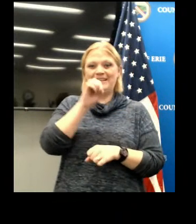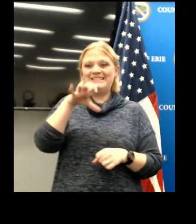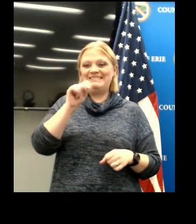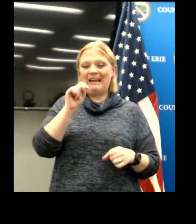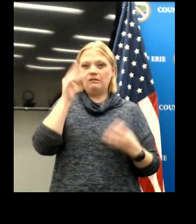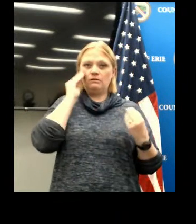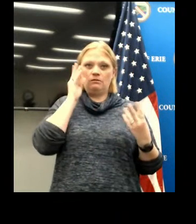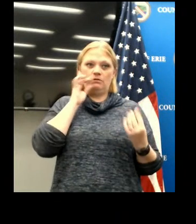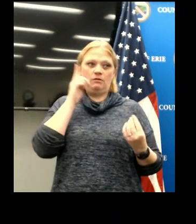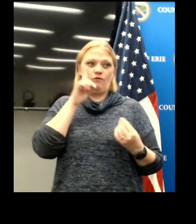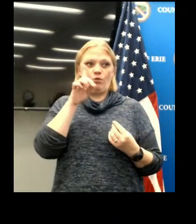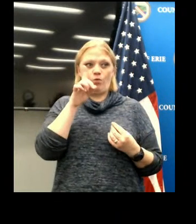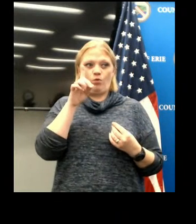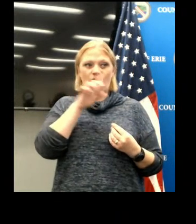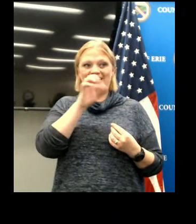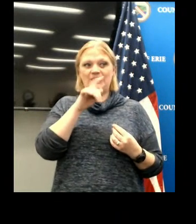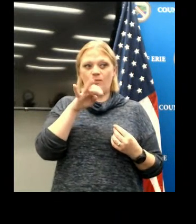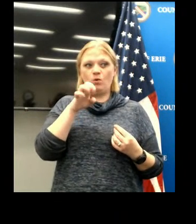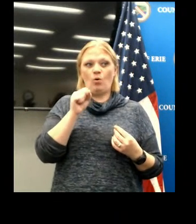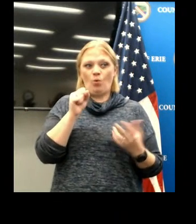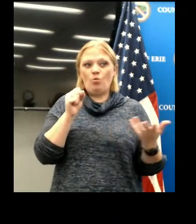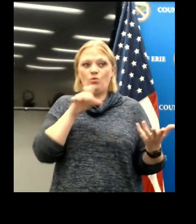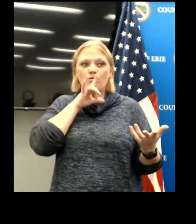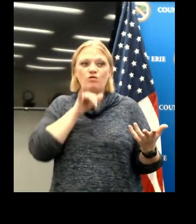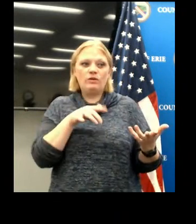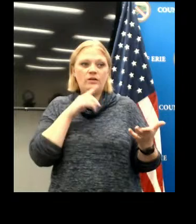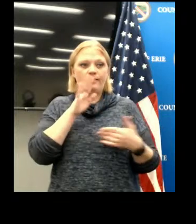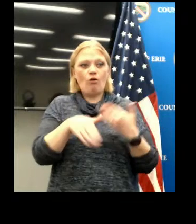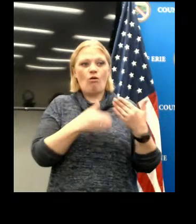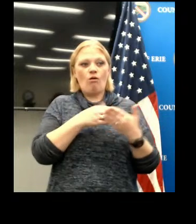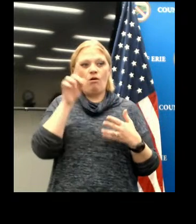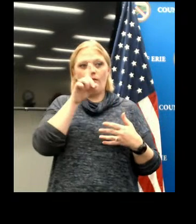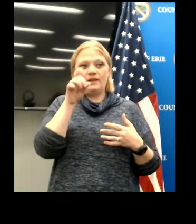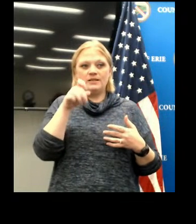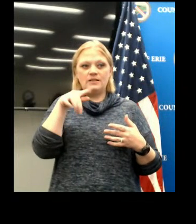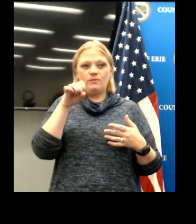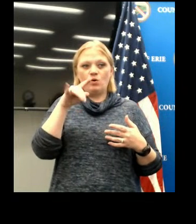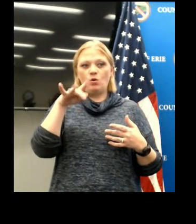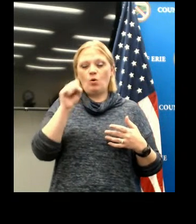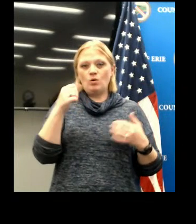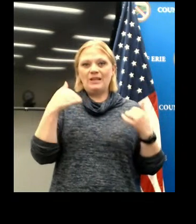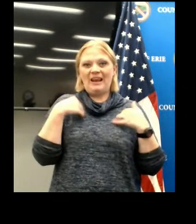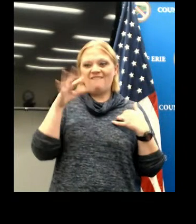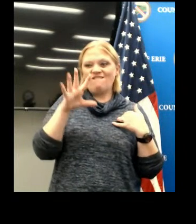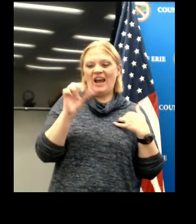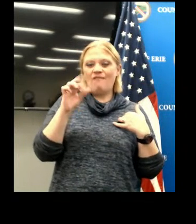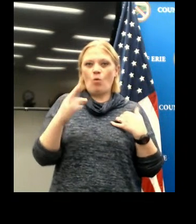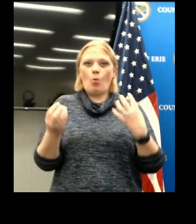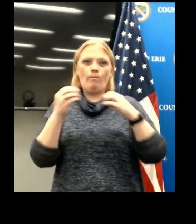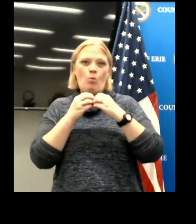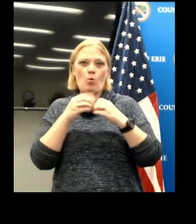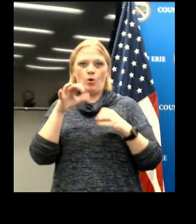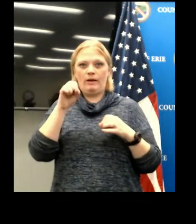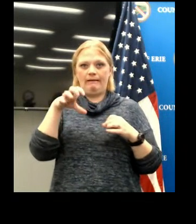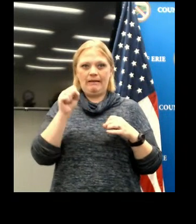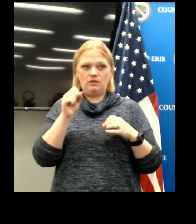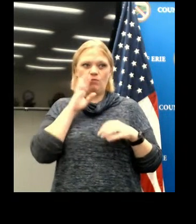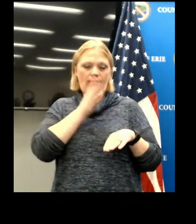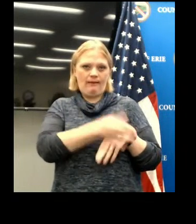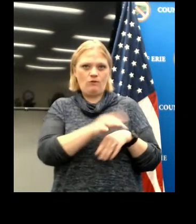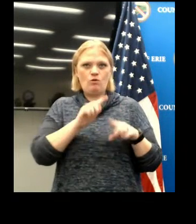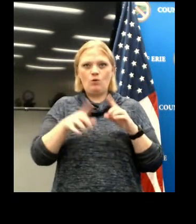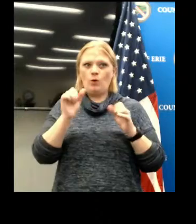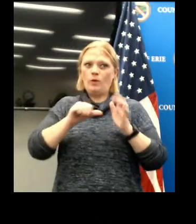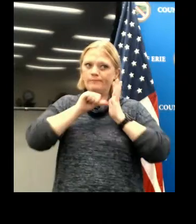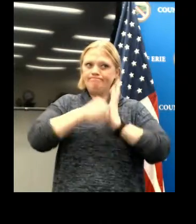that we can, which basically goes down to all the zip codes that have 5 or more cases. We'll do that afterwards, but we wanted to